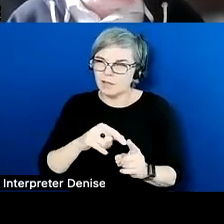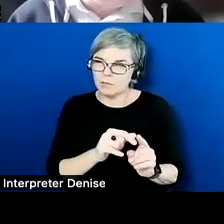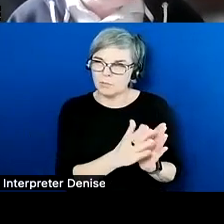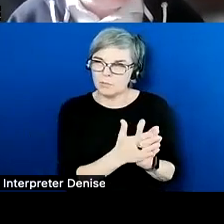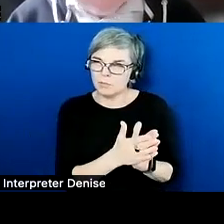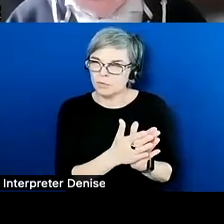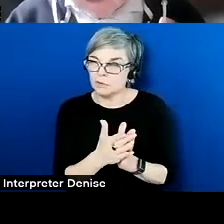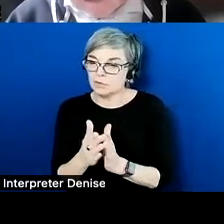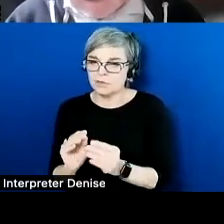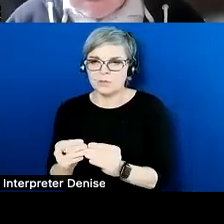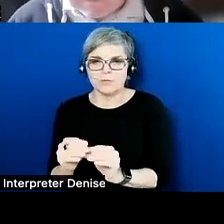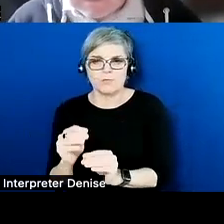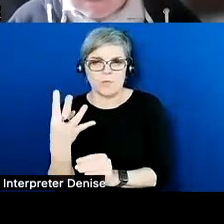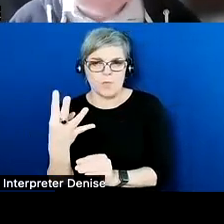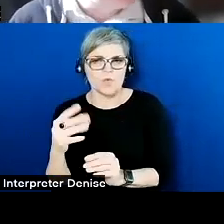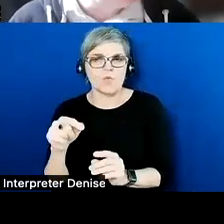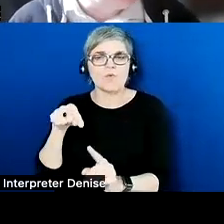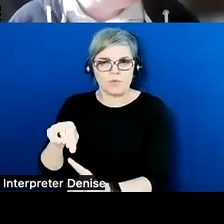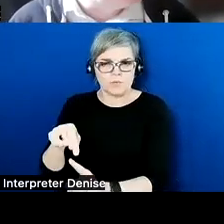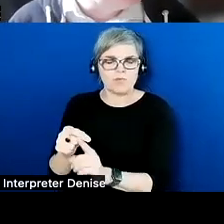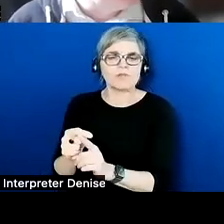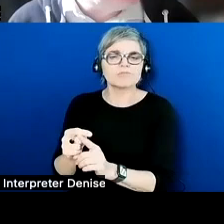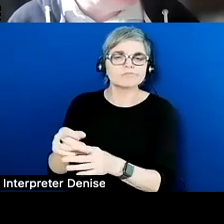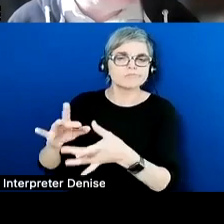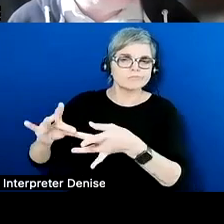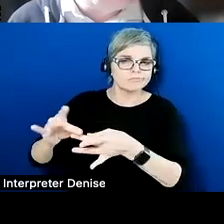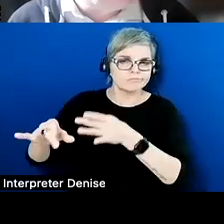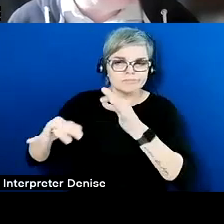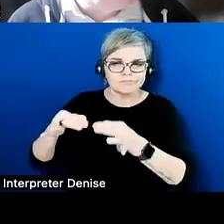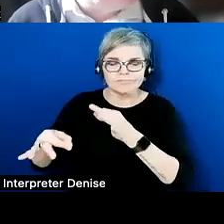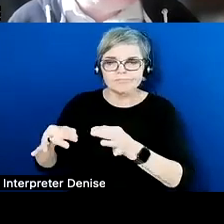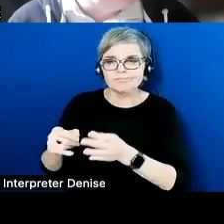Ingrid's hearing and